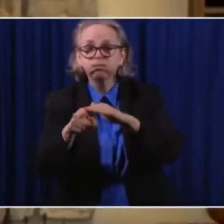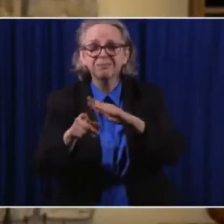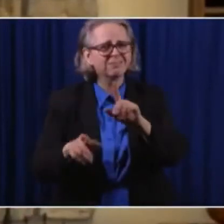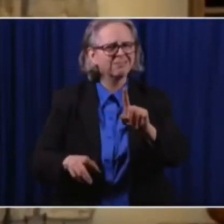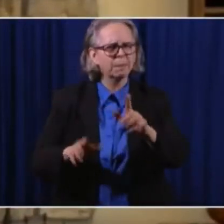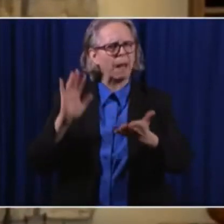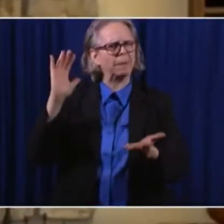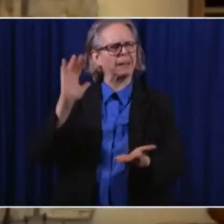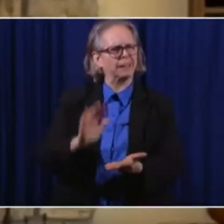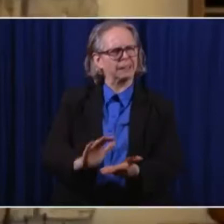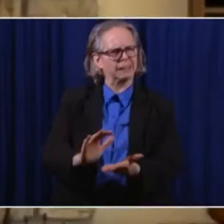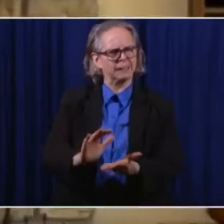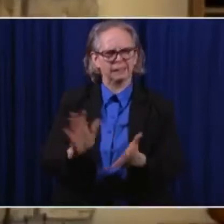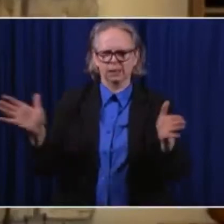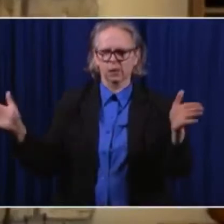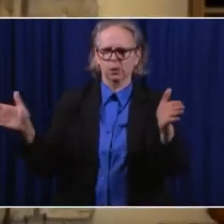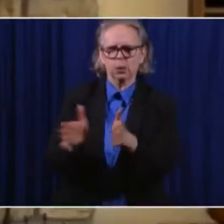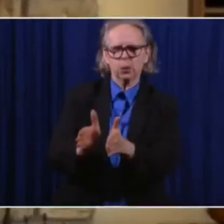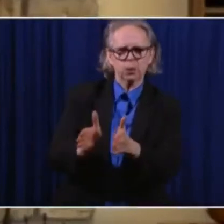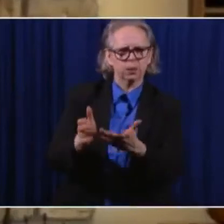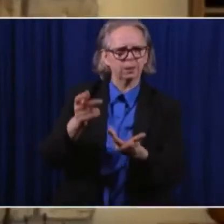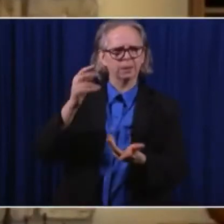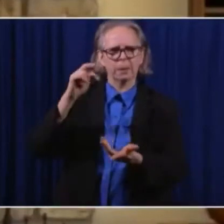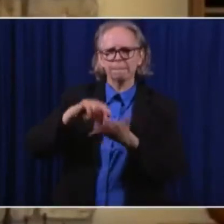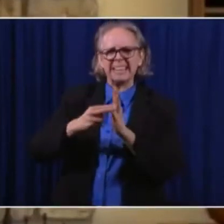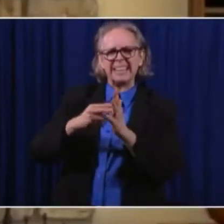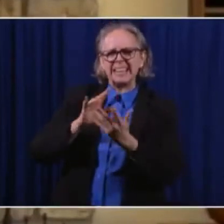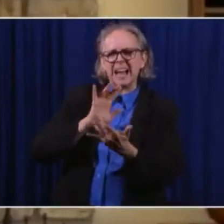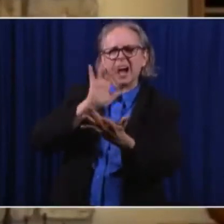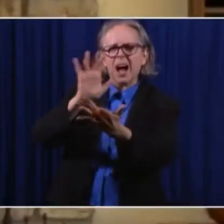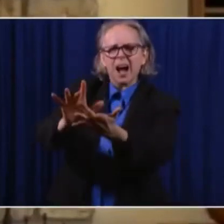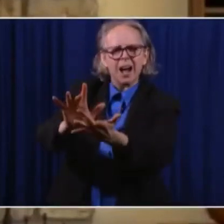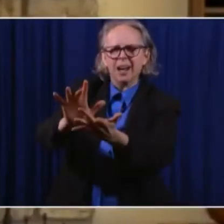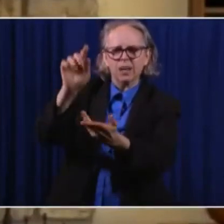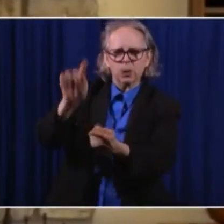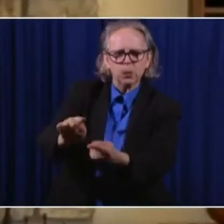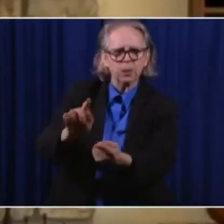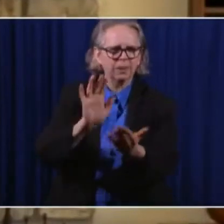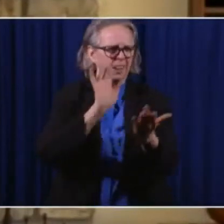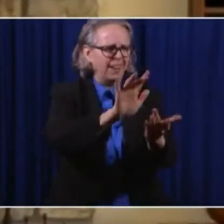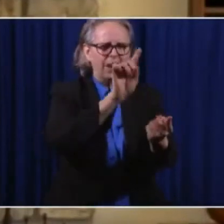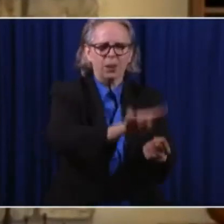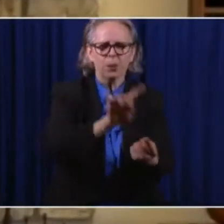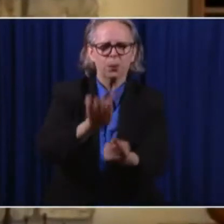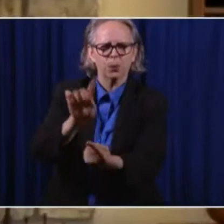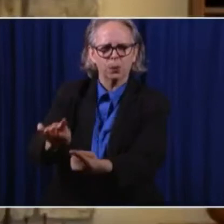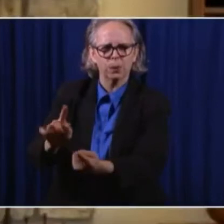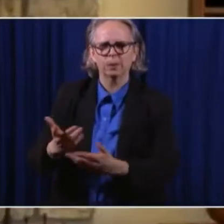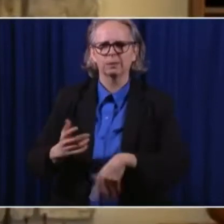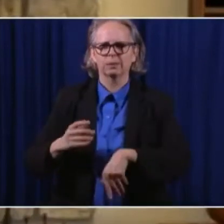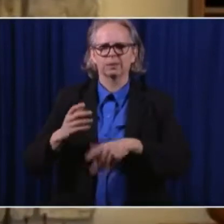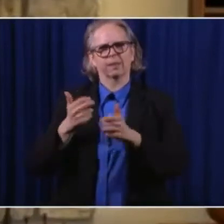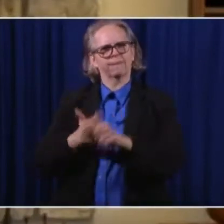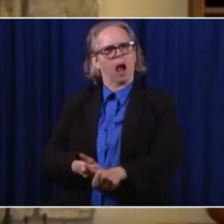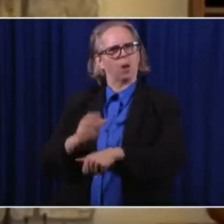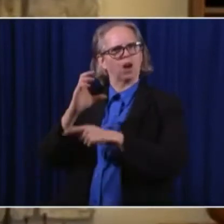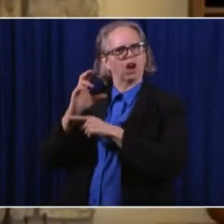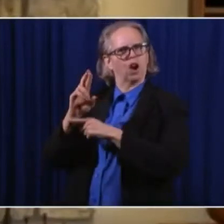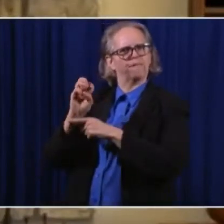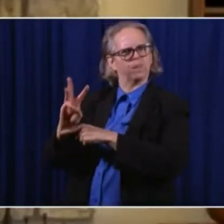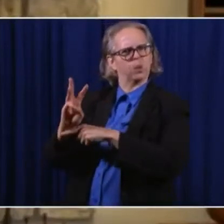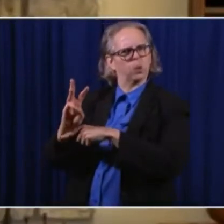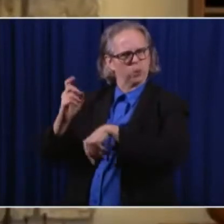the contacts, we're going to be better off. The curfew starts us down that path. I'm asking people to do more than the curfew. And we believe that those